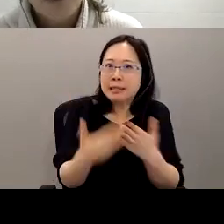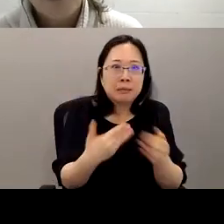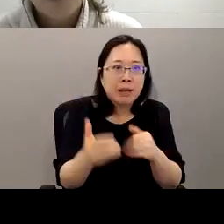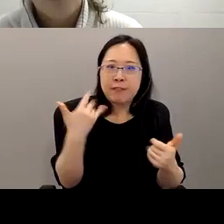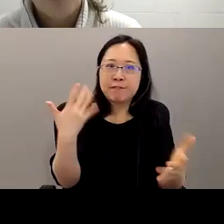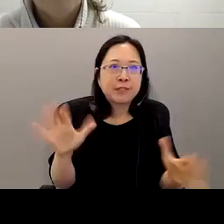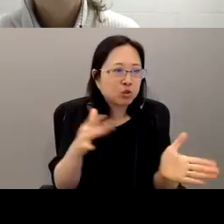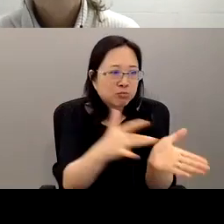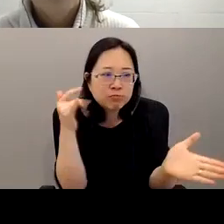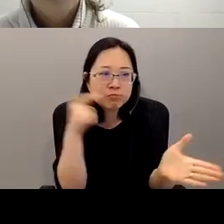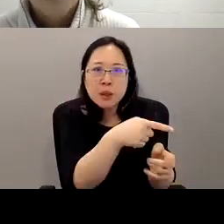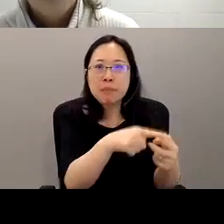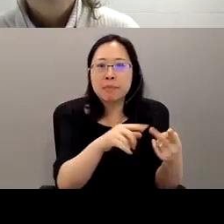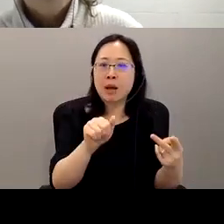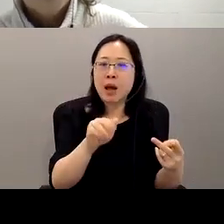been abusive toward them.